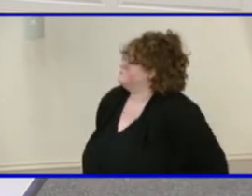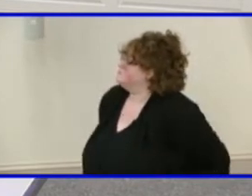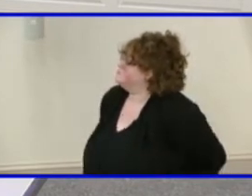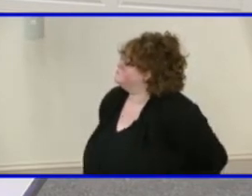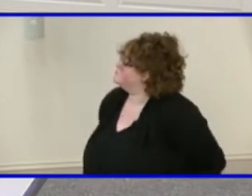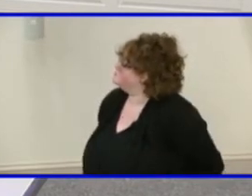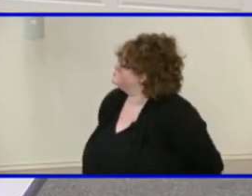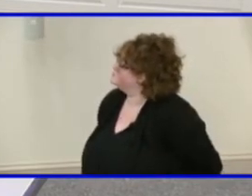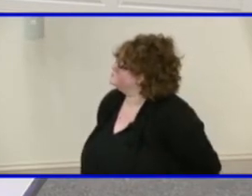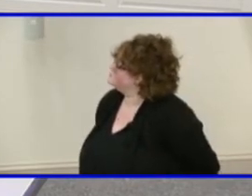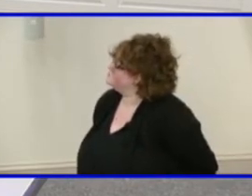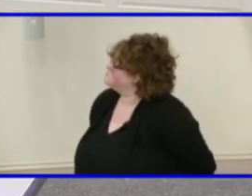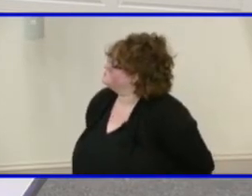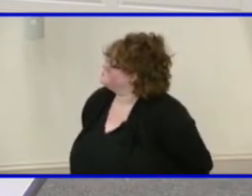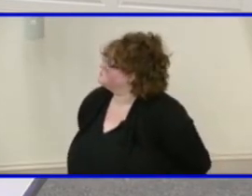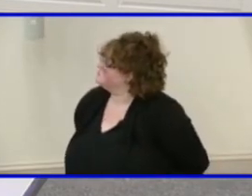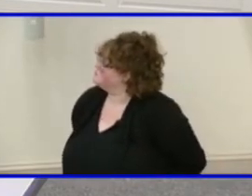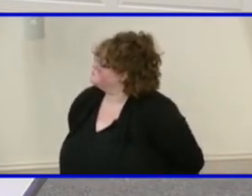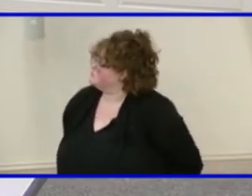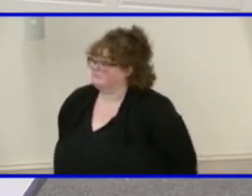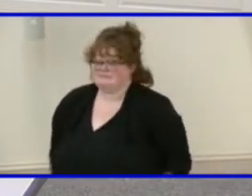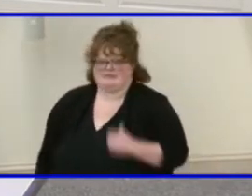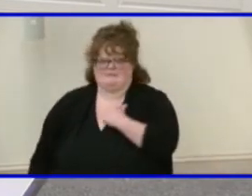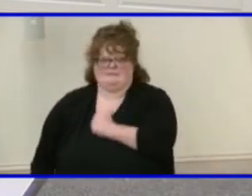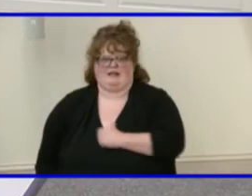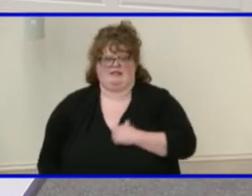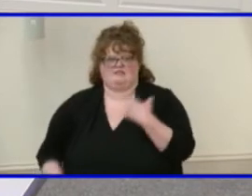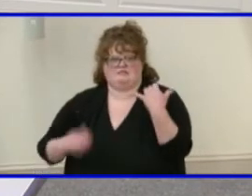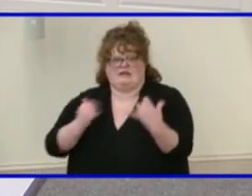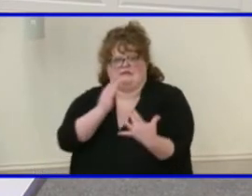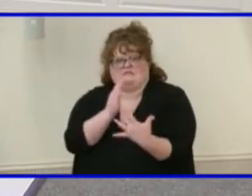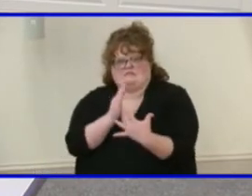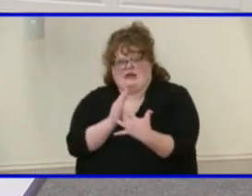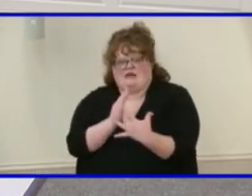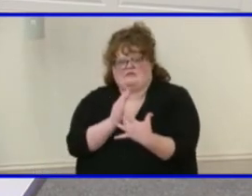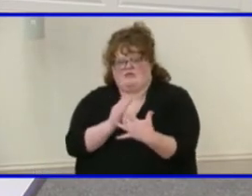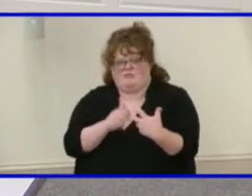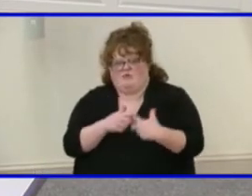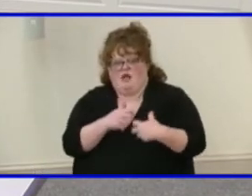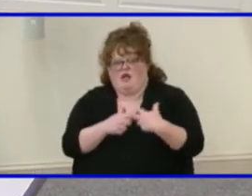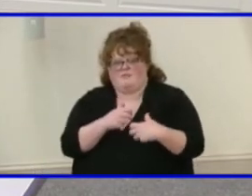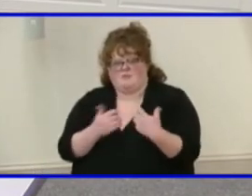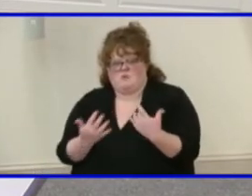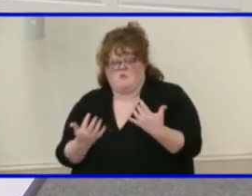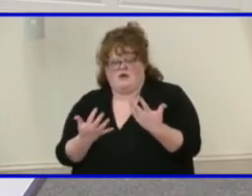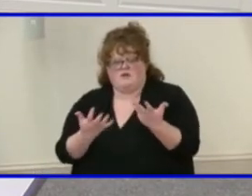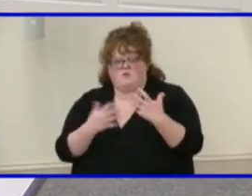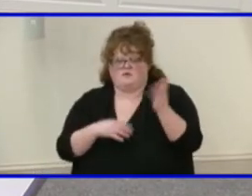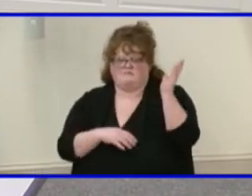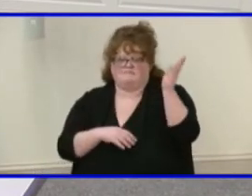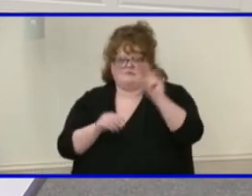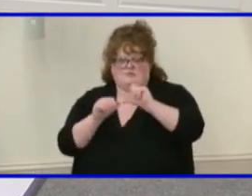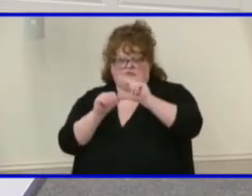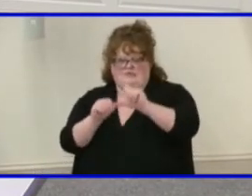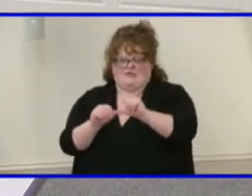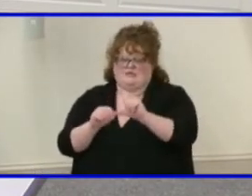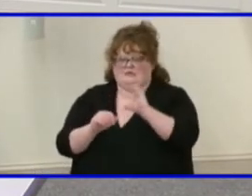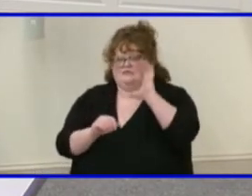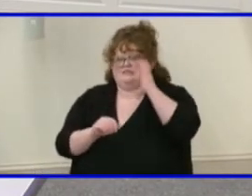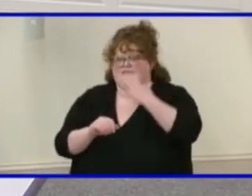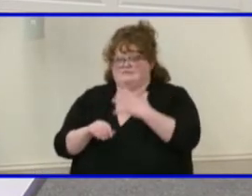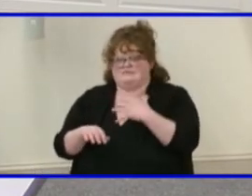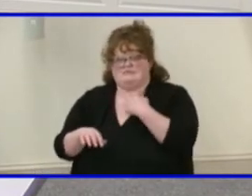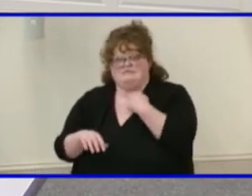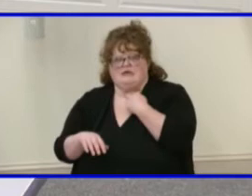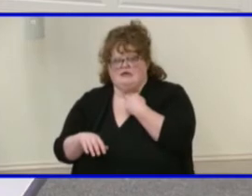Please pardon our technical difficulties as we work to get the presentation going again. It seems Sean- to be frozen there. Just one Sean